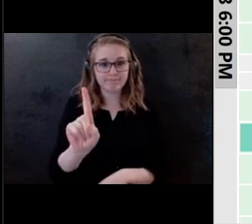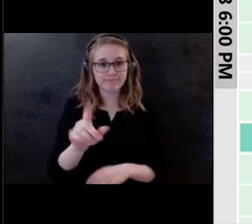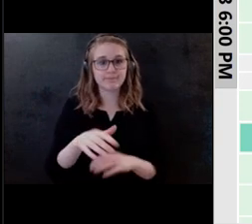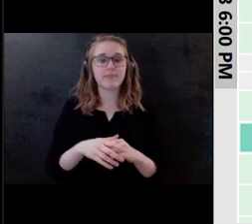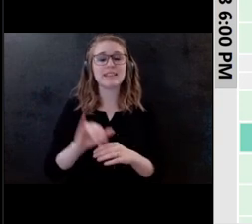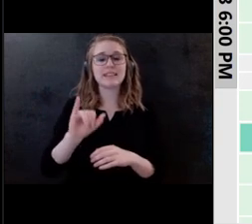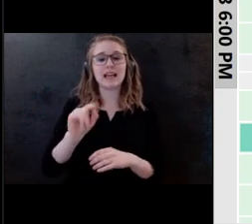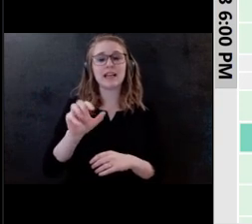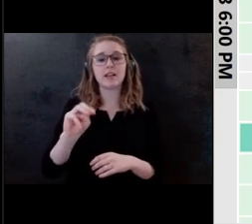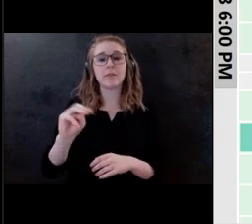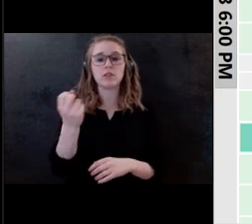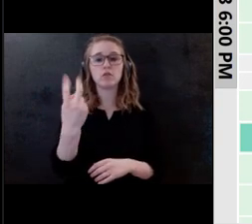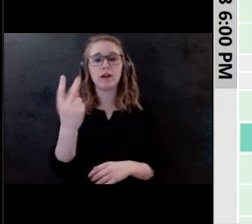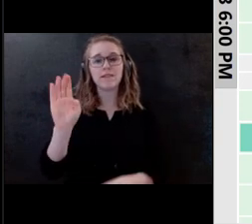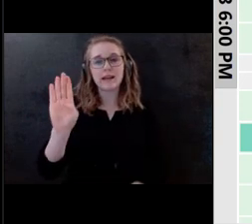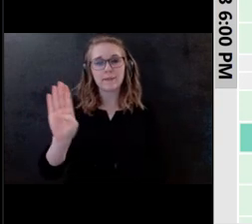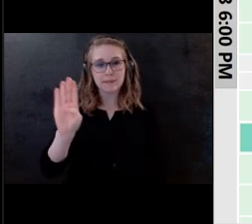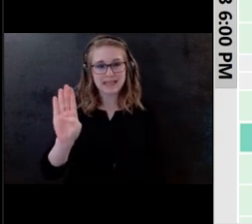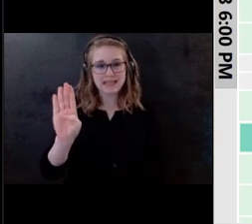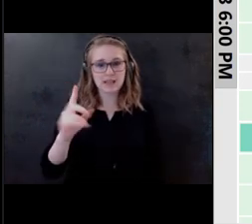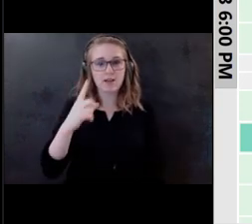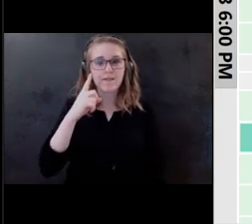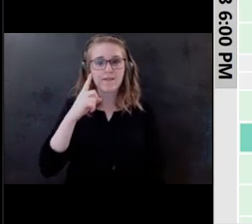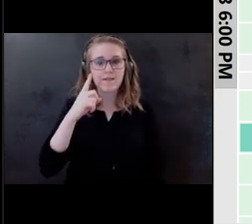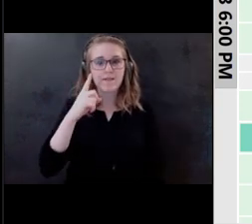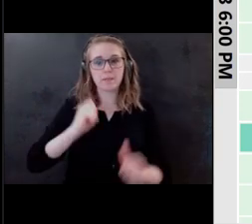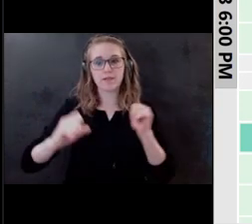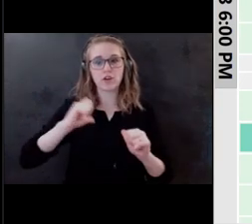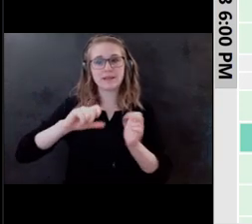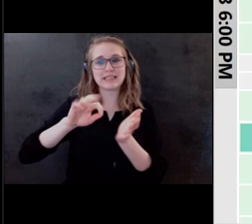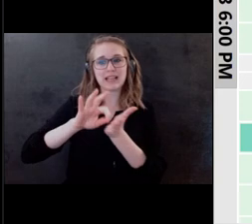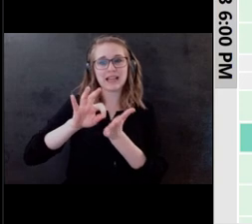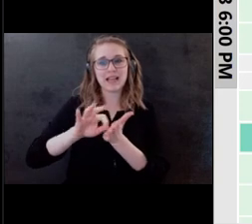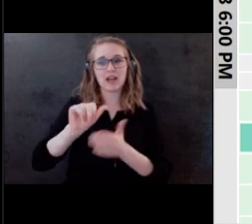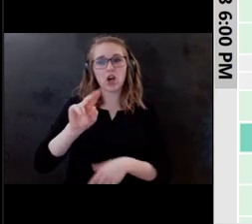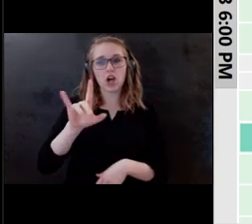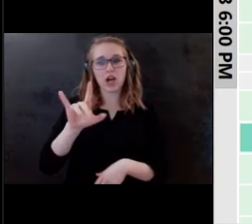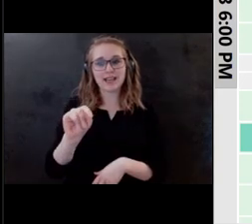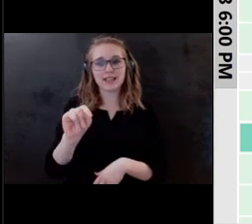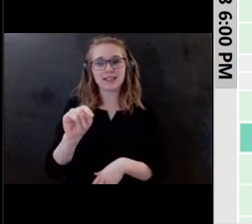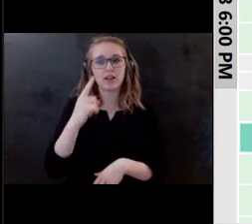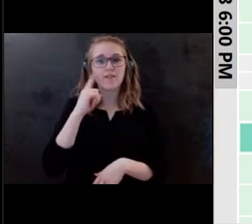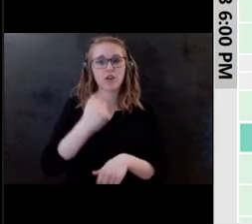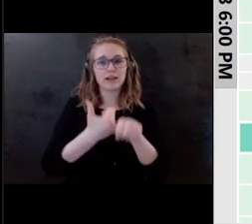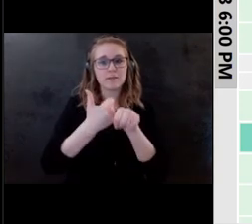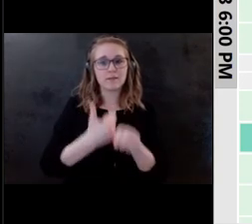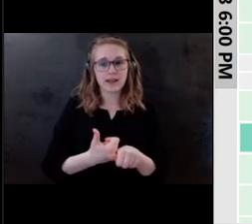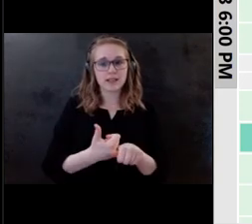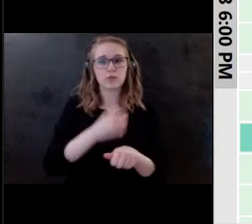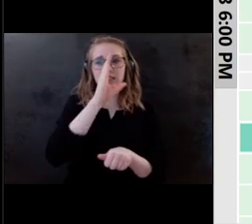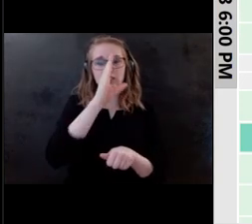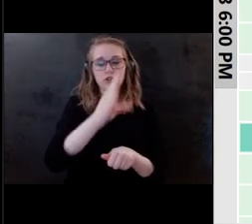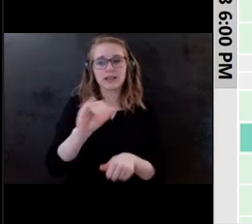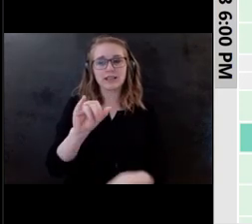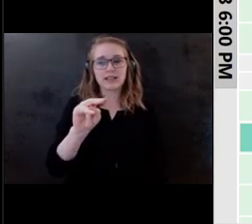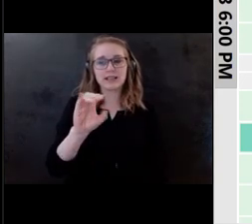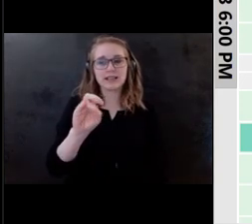12B. This is for the performance audit and compliance with the direct incentive funding agreement for 500